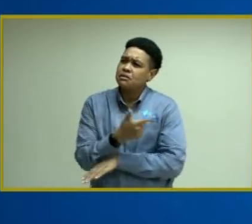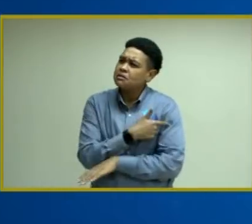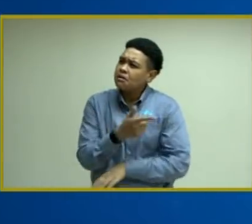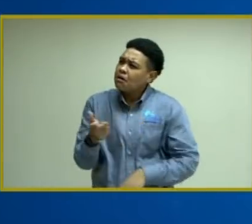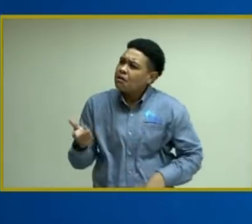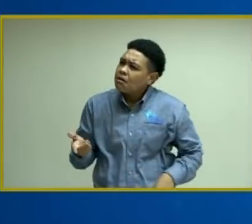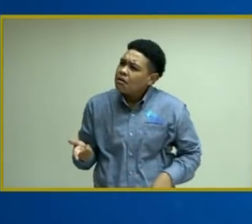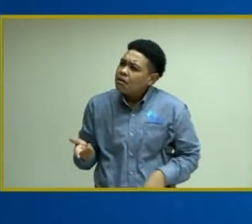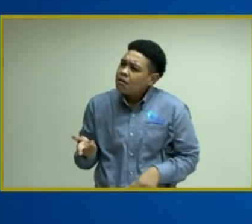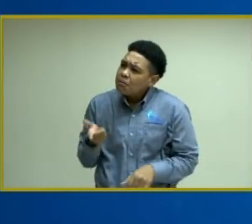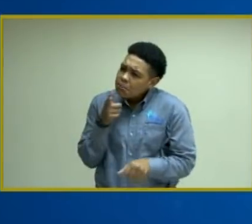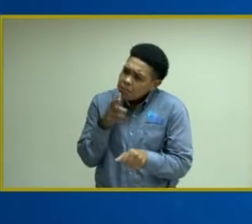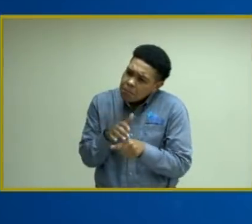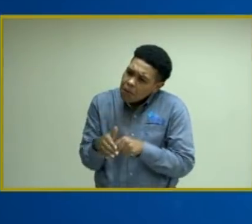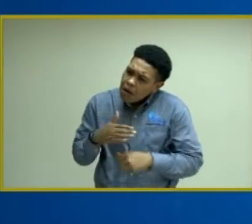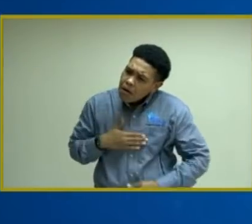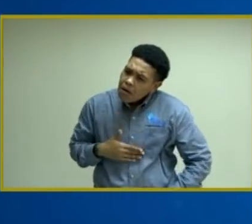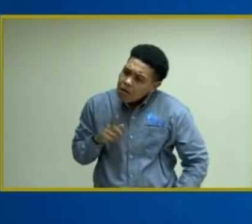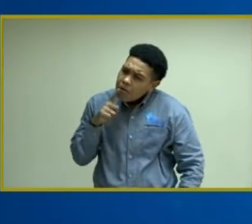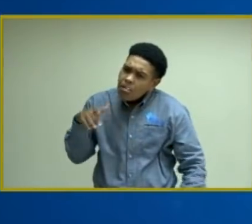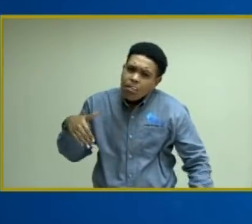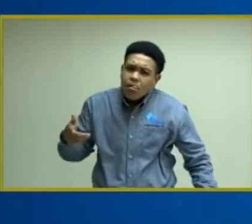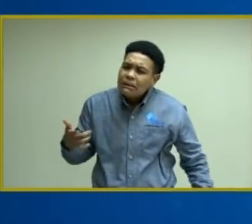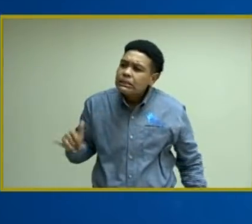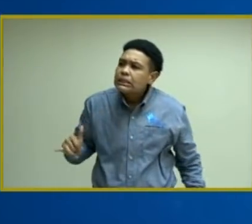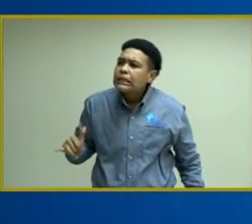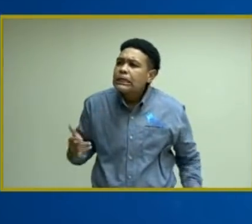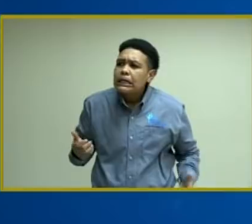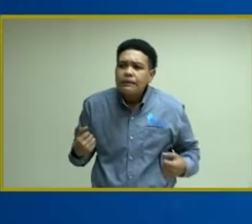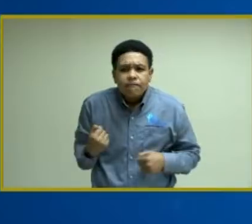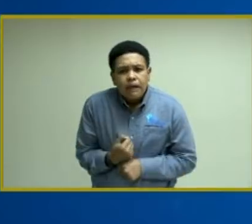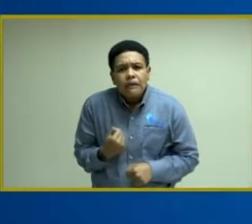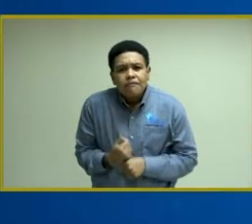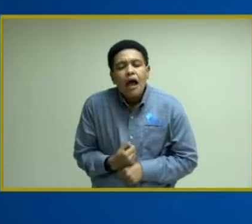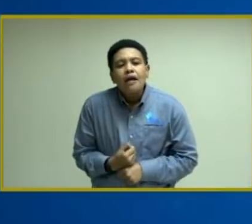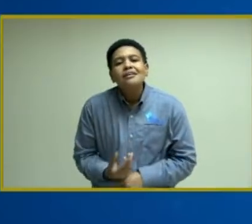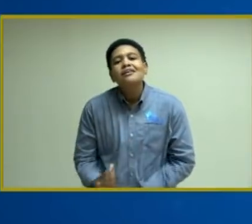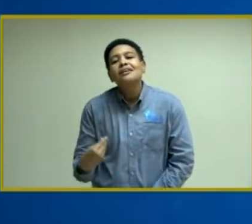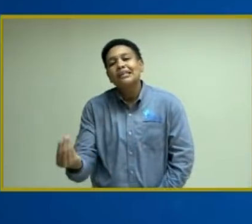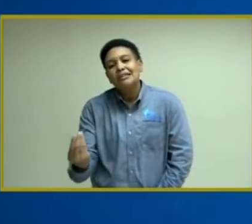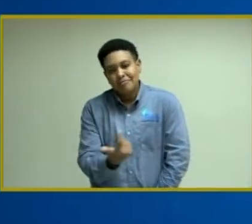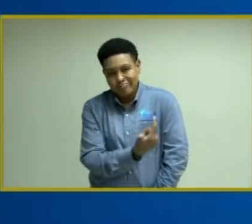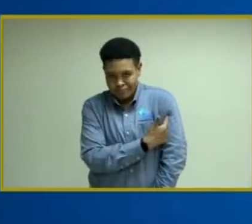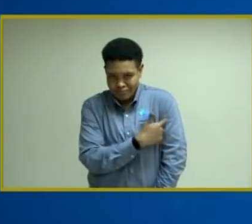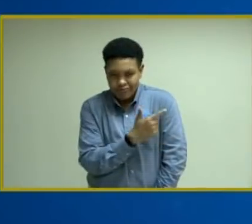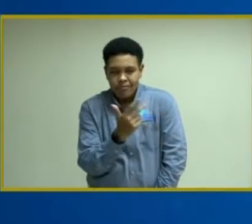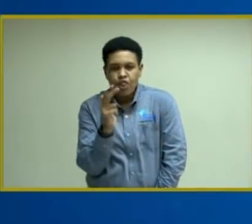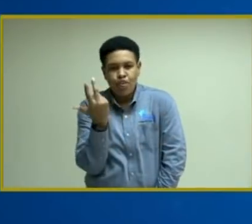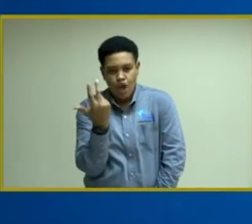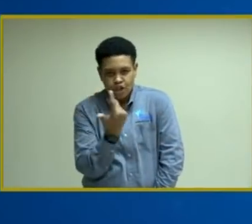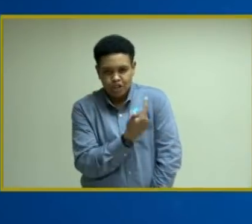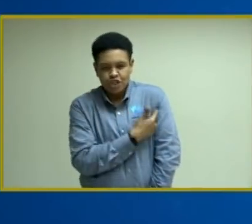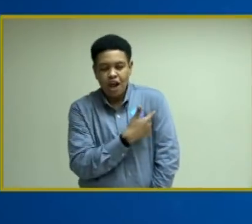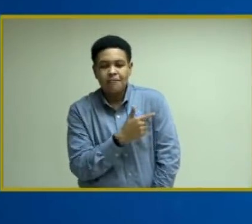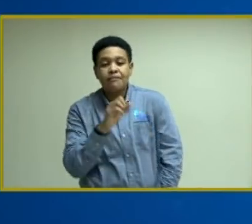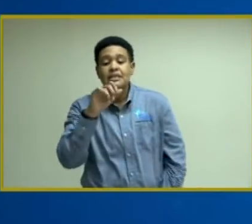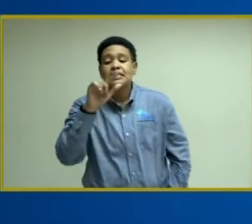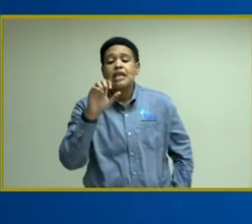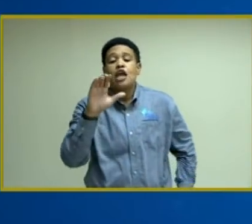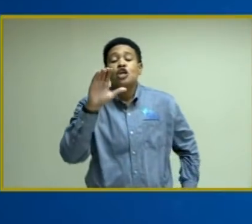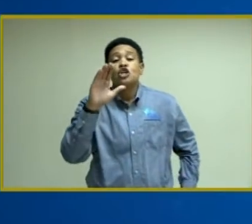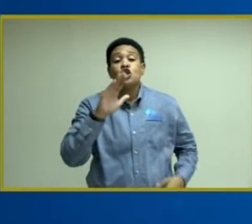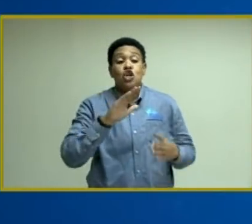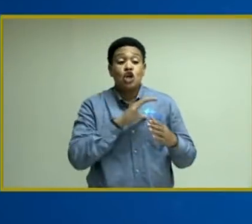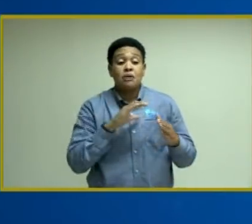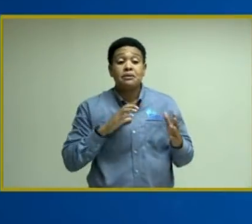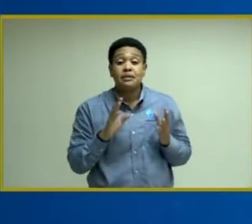mounted an adequate response. So the SAGE committee met October 4th to 7th, and coming out